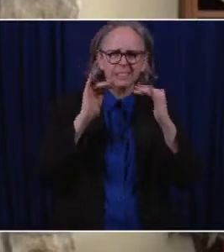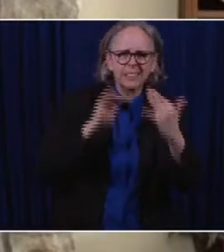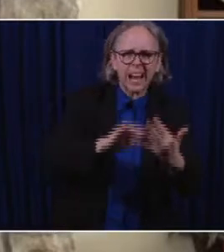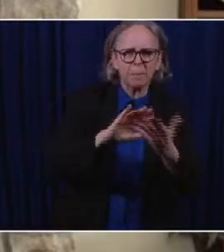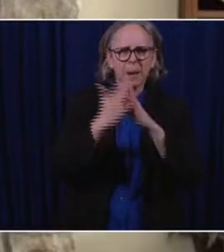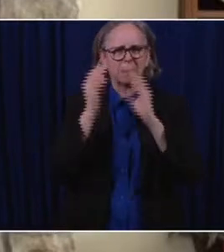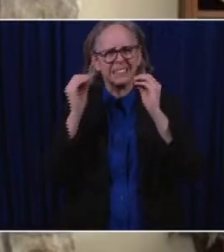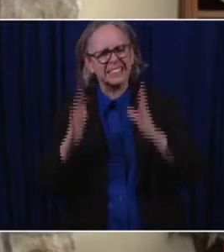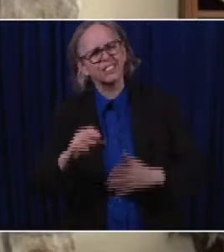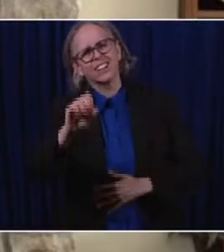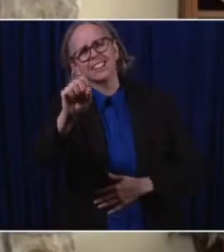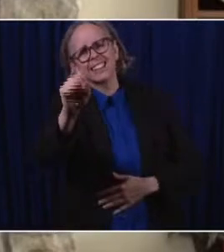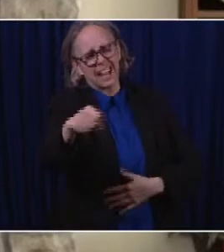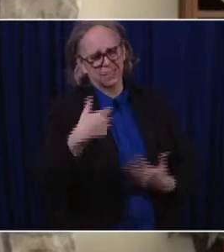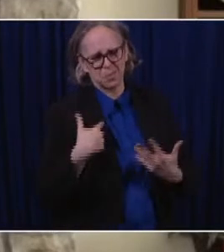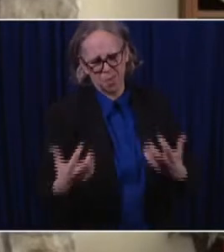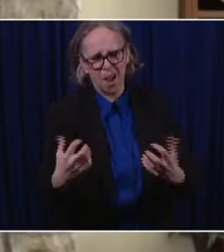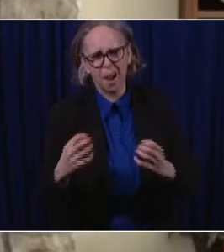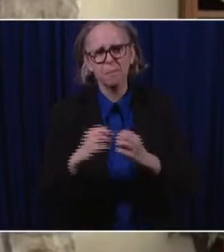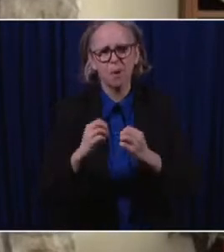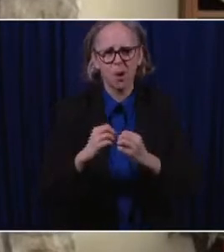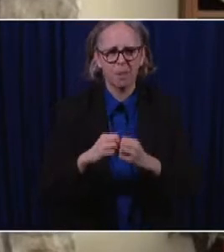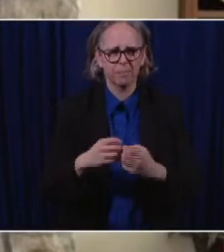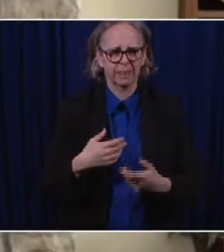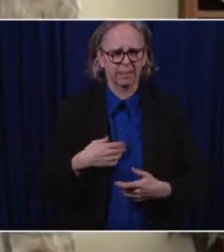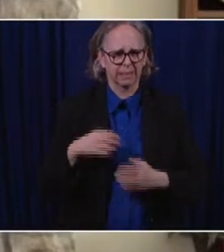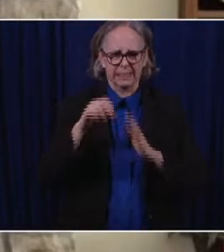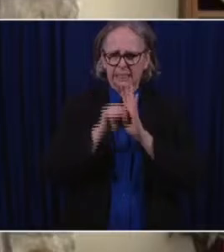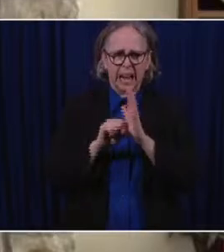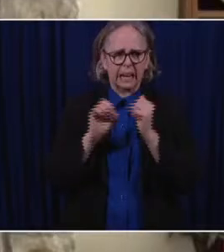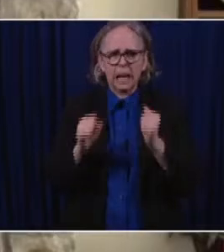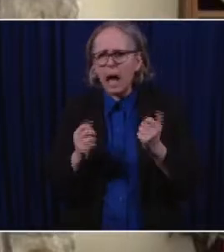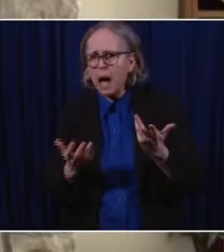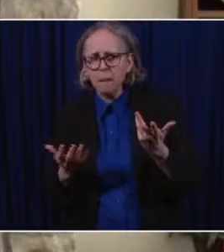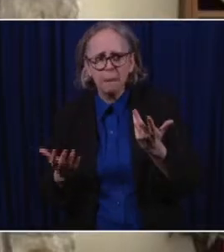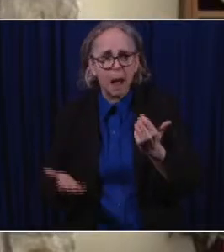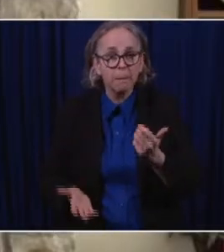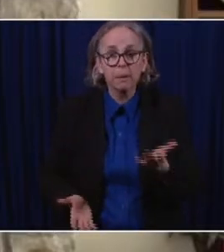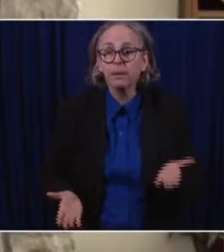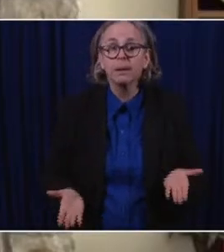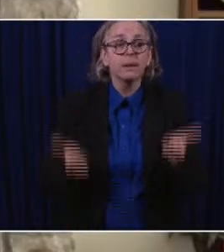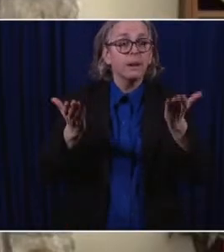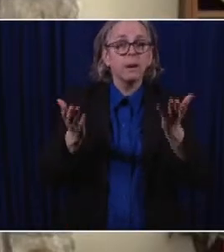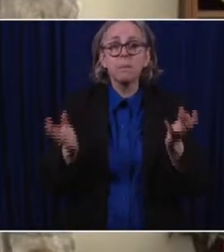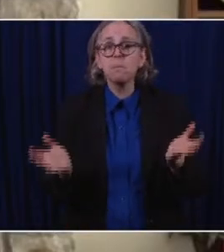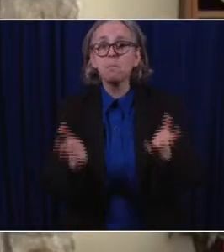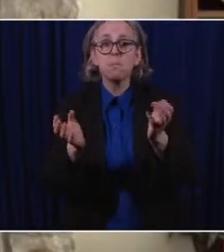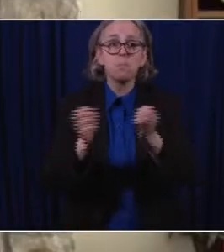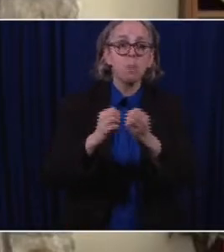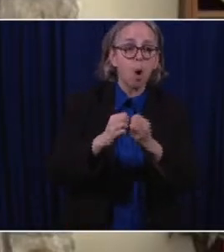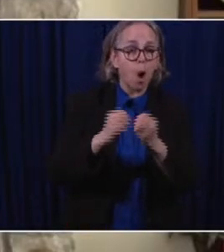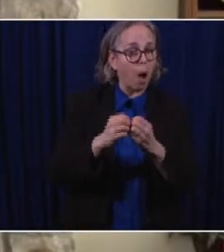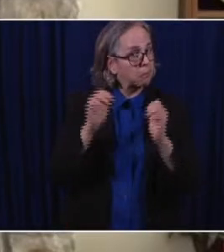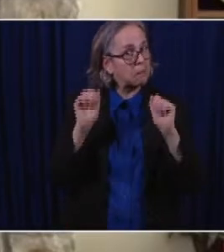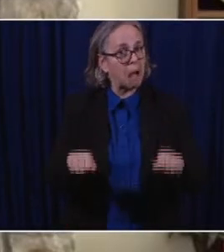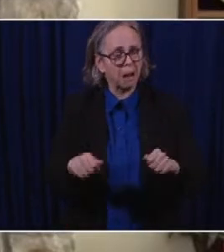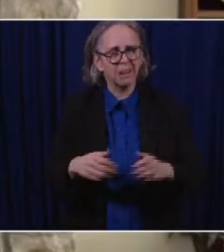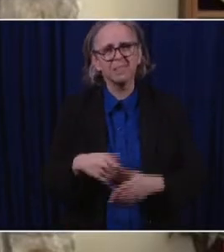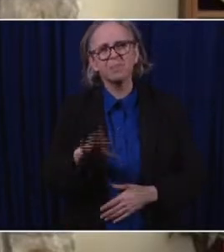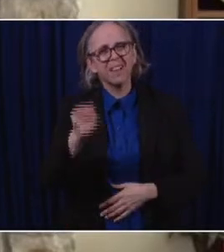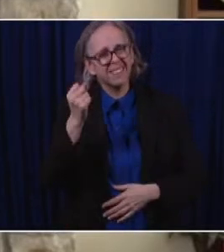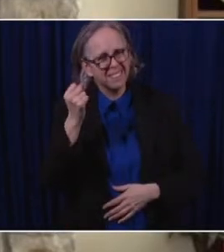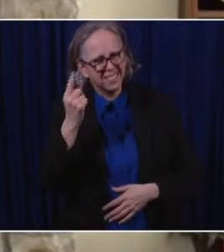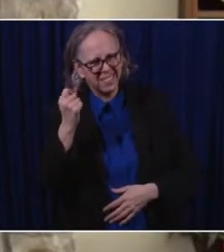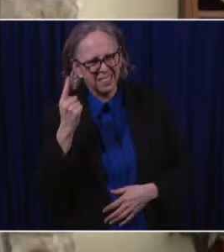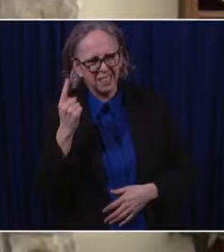area, we want to do. I don't think it's not a quick fix. We should be looking